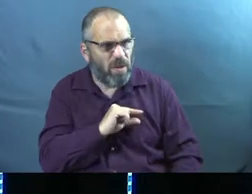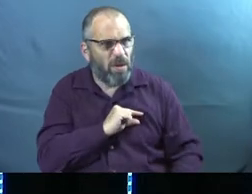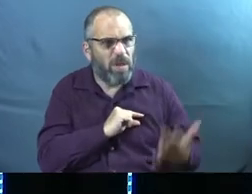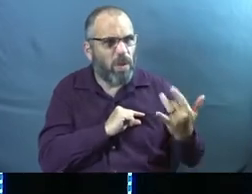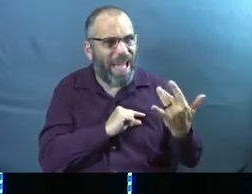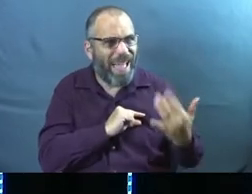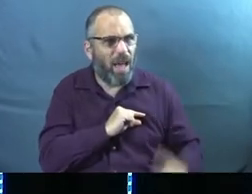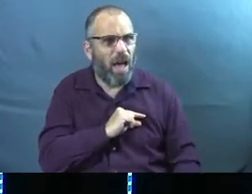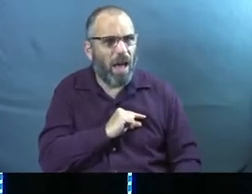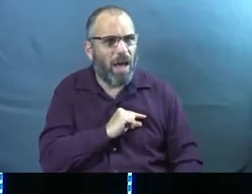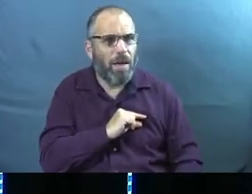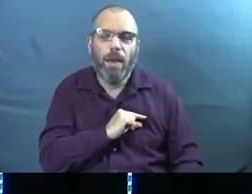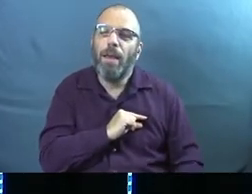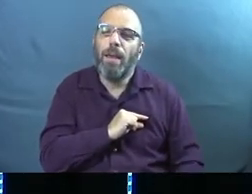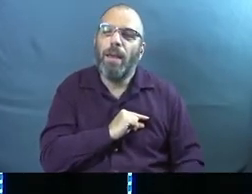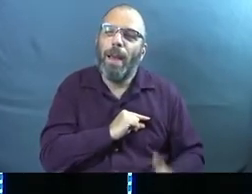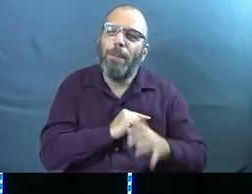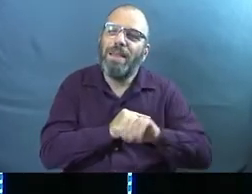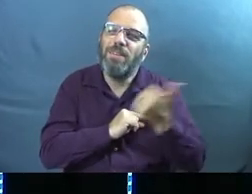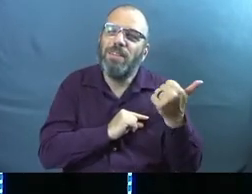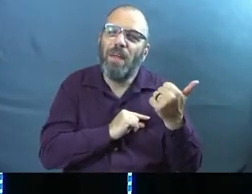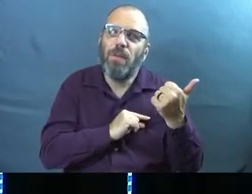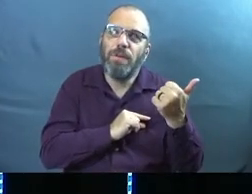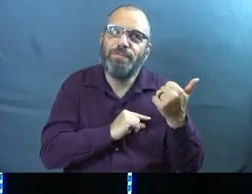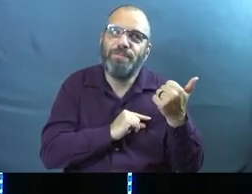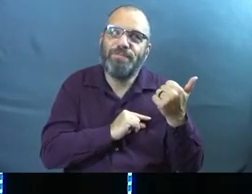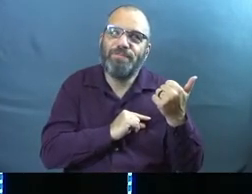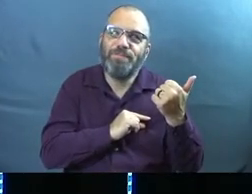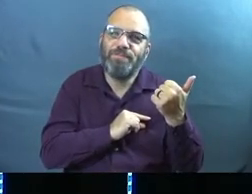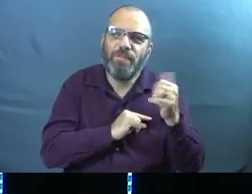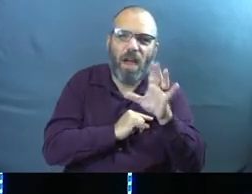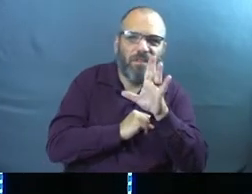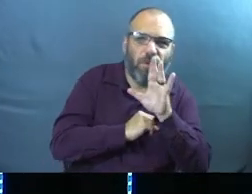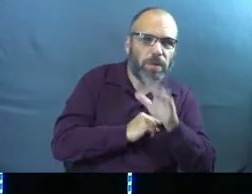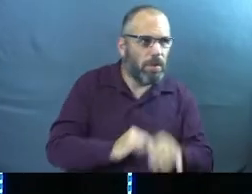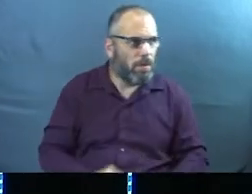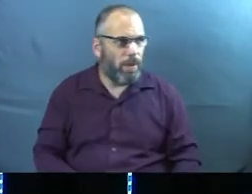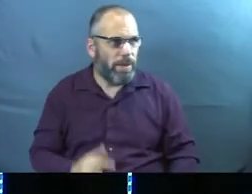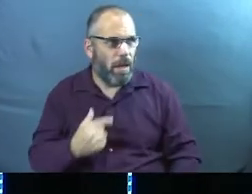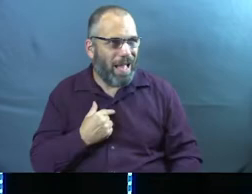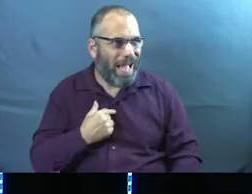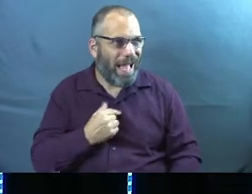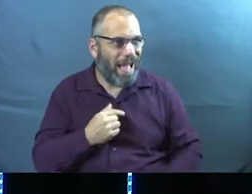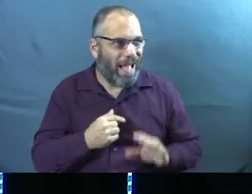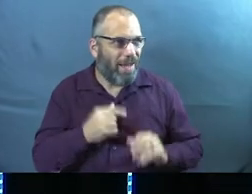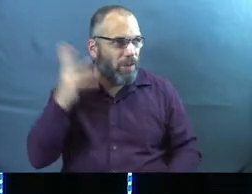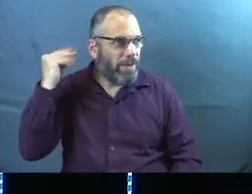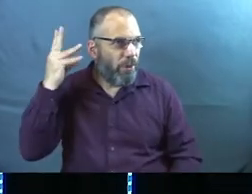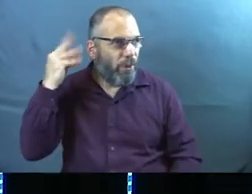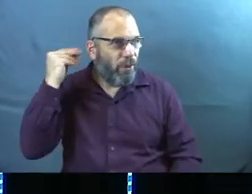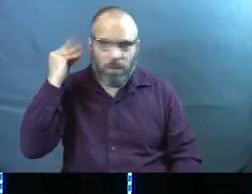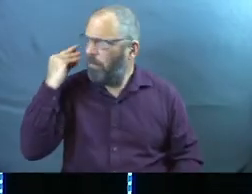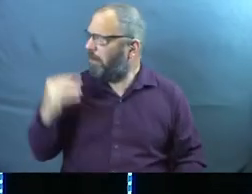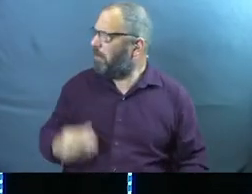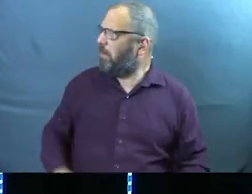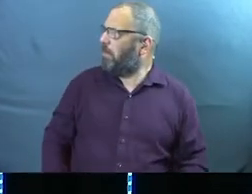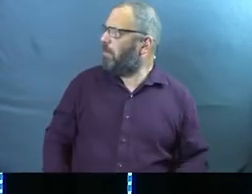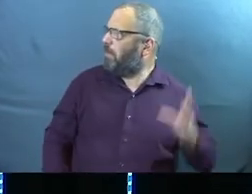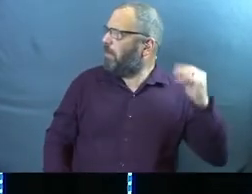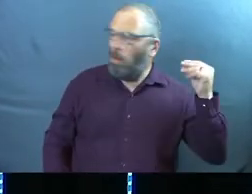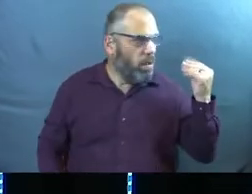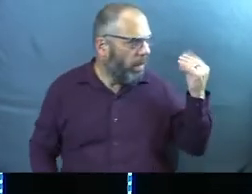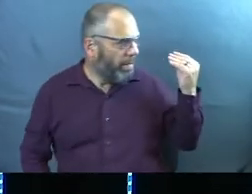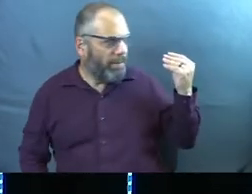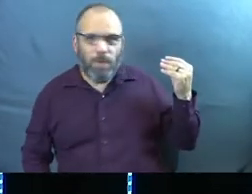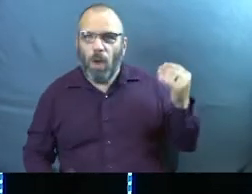then? Because there's other voices. You're like, Pastor, you're telling me I hear voices? Heck yes, you do. We